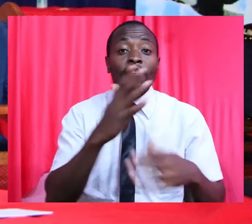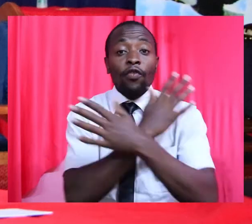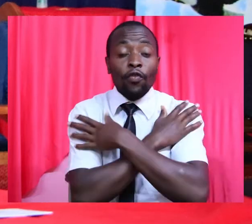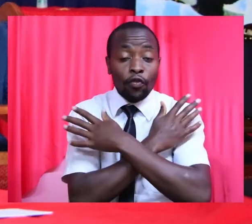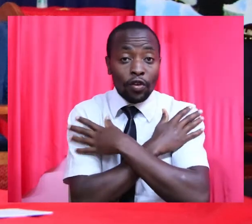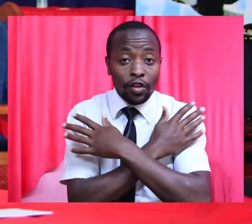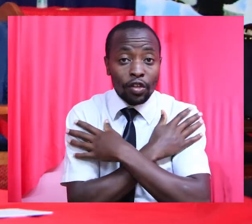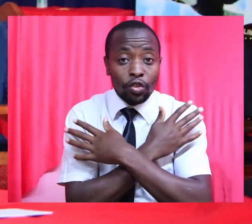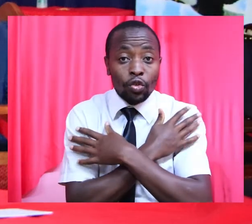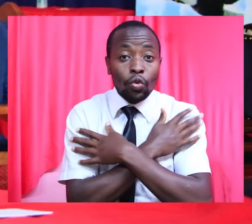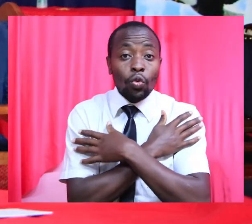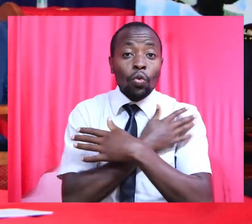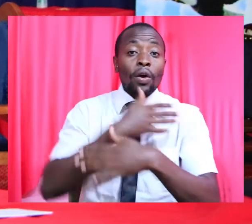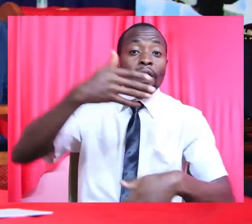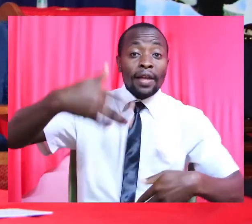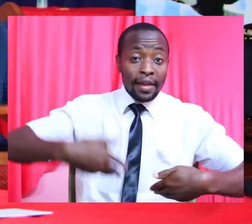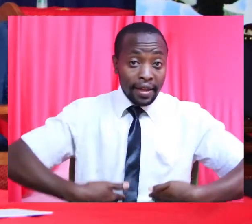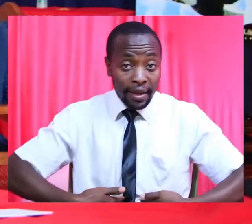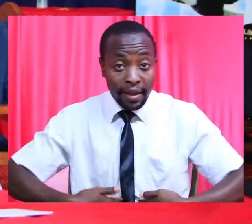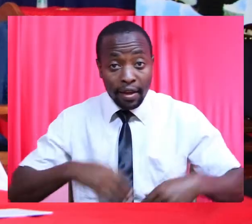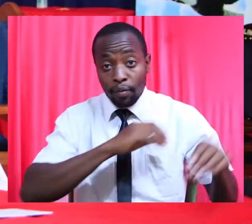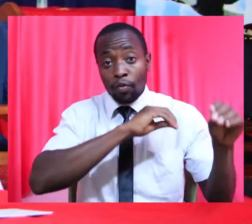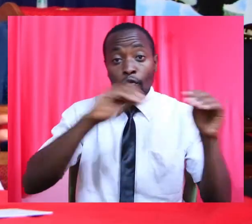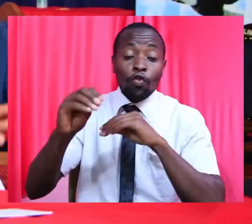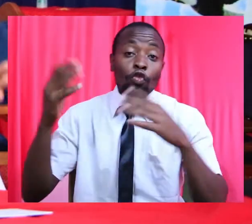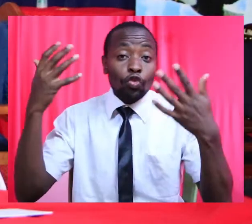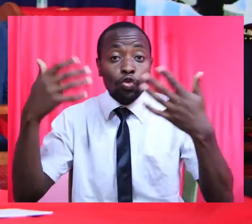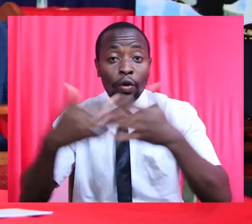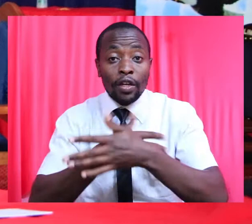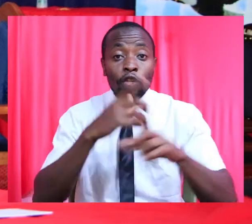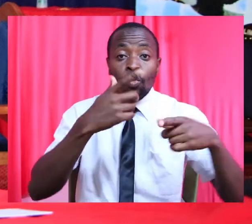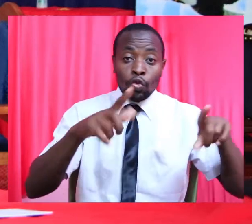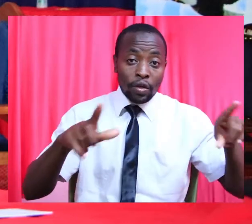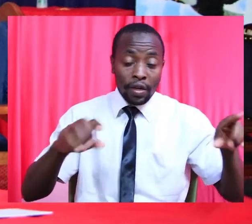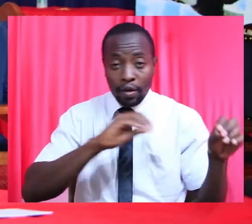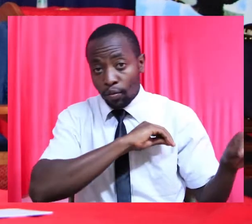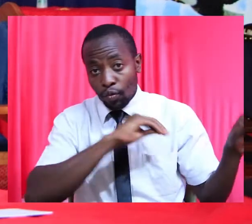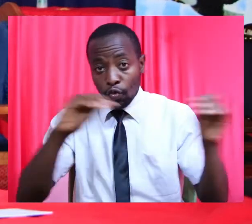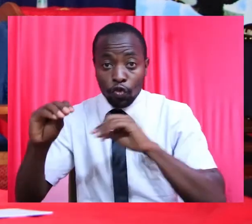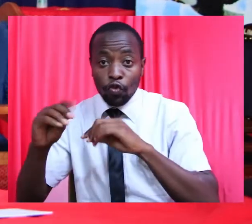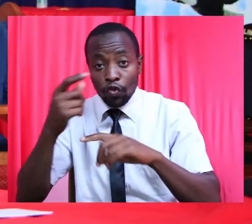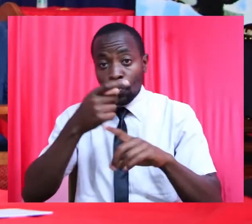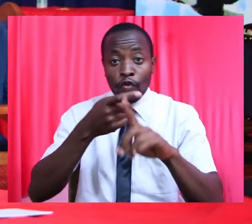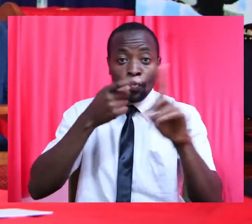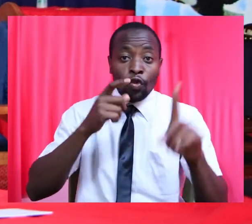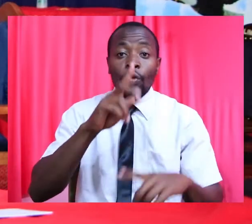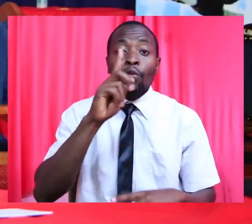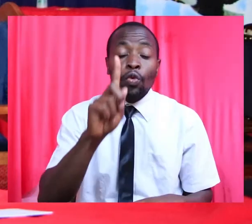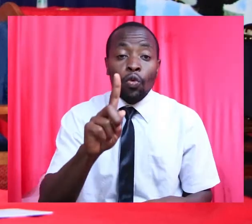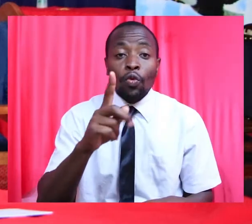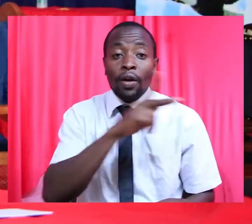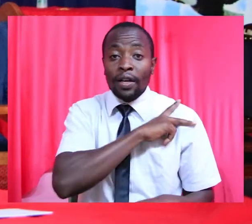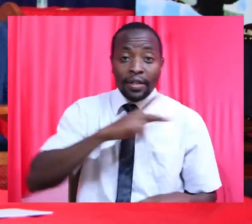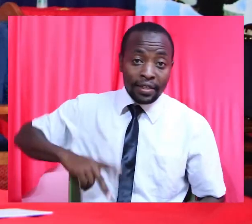young, completely taken to a new land. And they were moved now from the Chaldeans' rulership of Nebuchadnezzar to